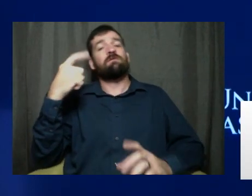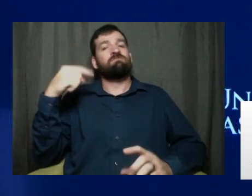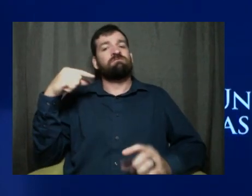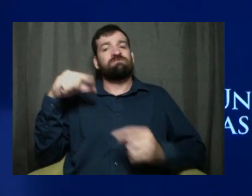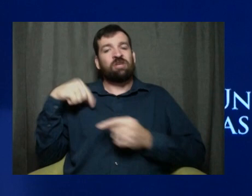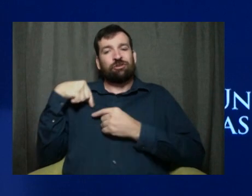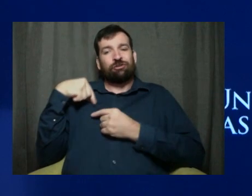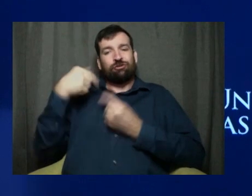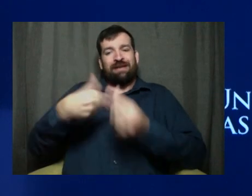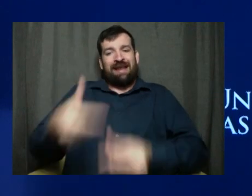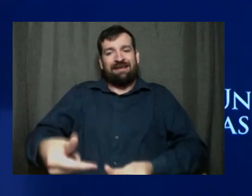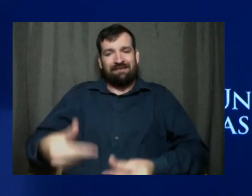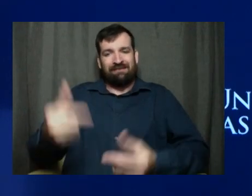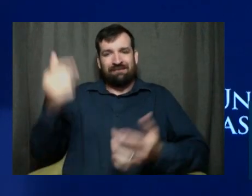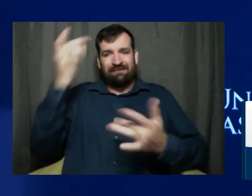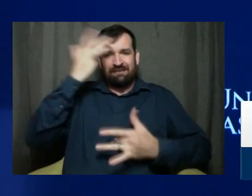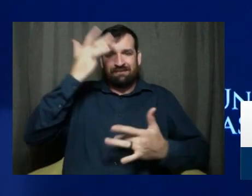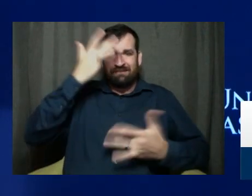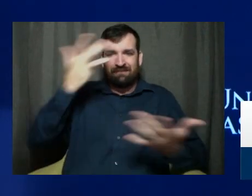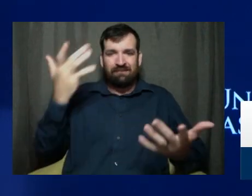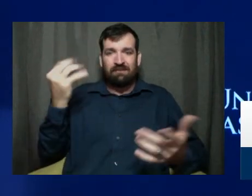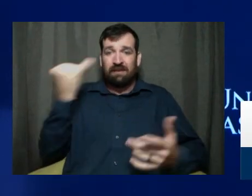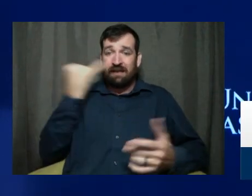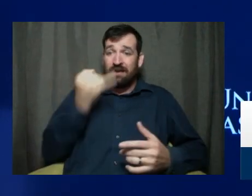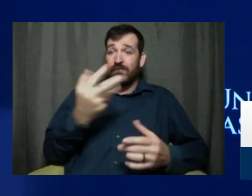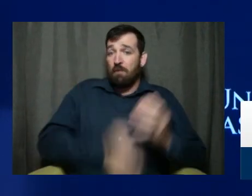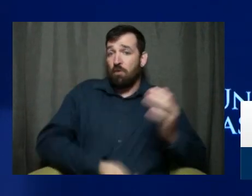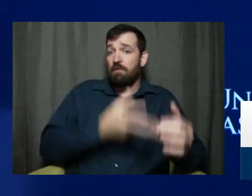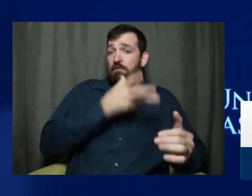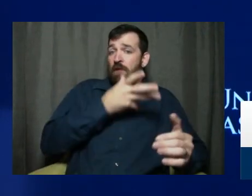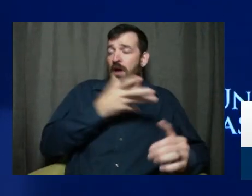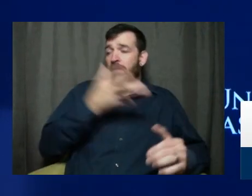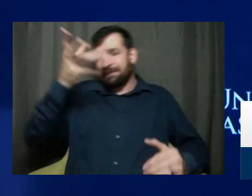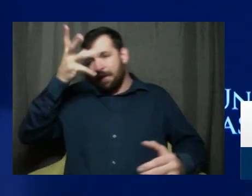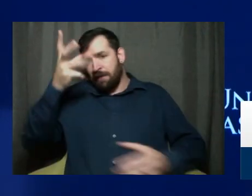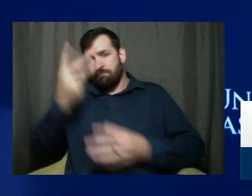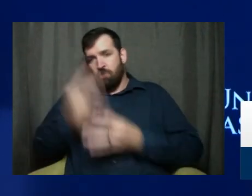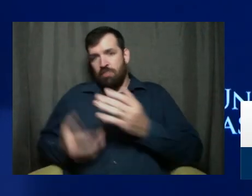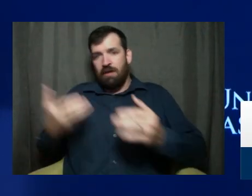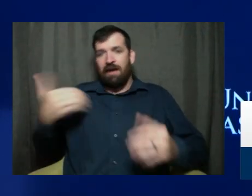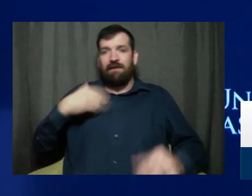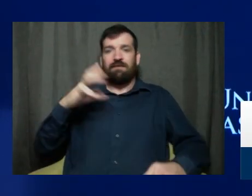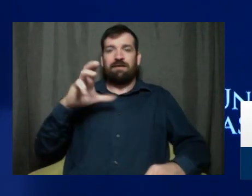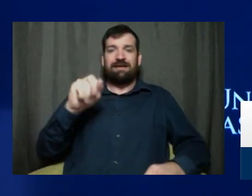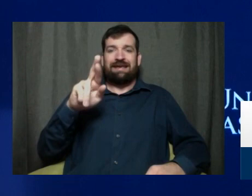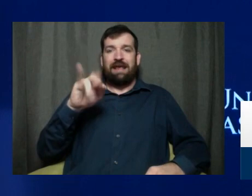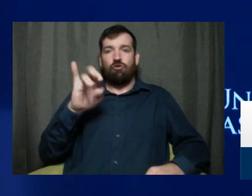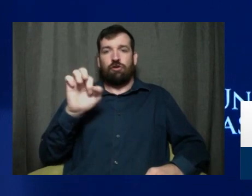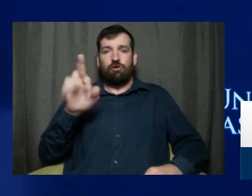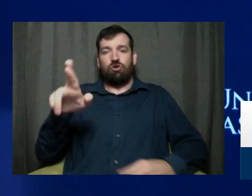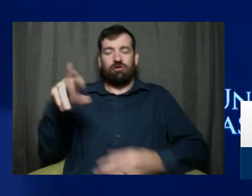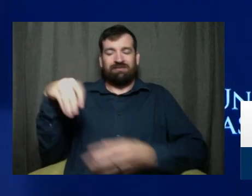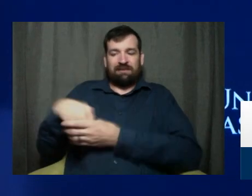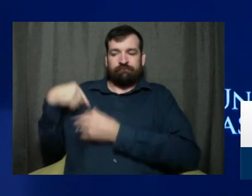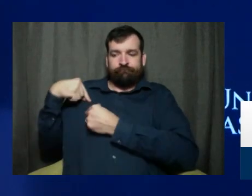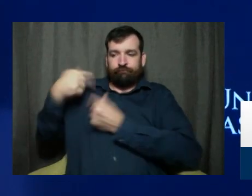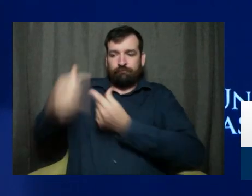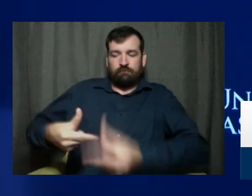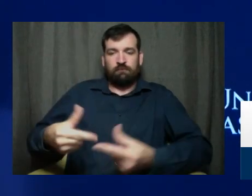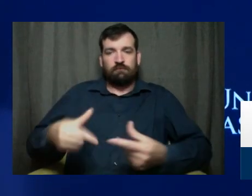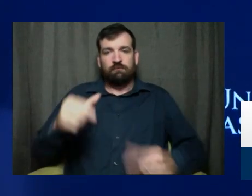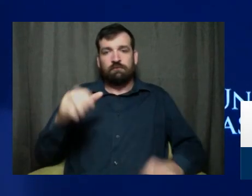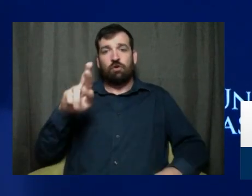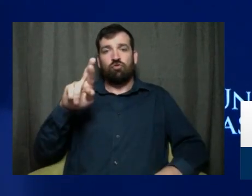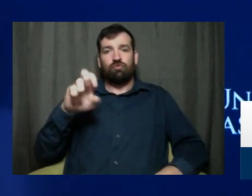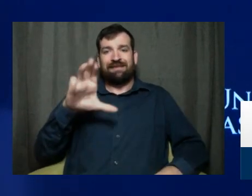and so if both mom and dad are a carrier, so it's something we call autosomal recessive, which means if mom